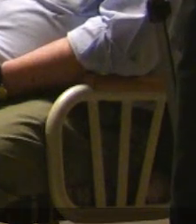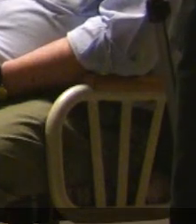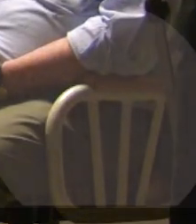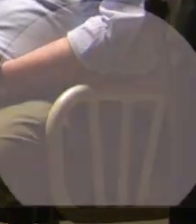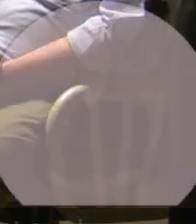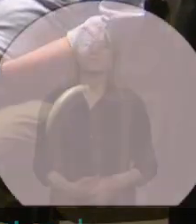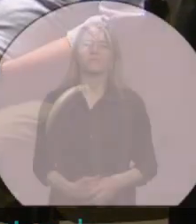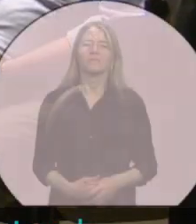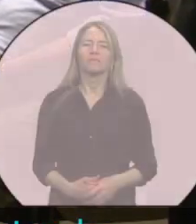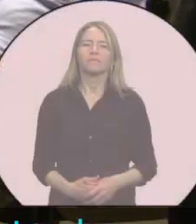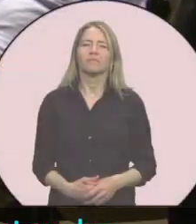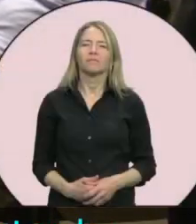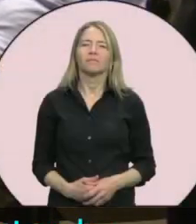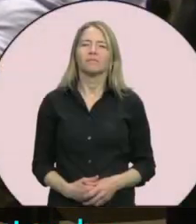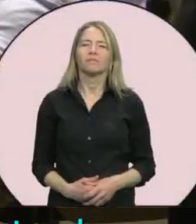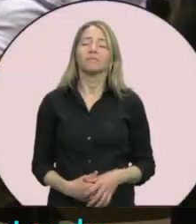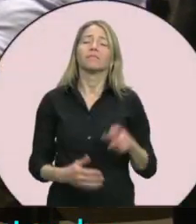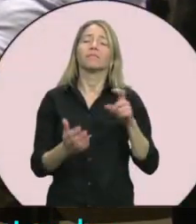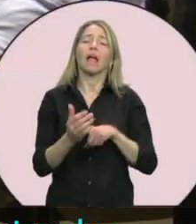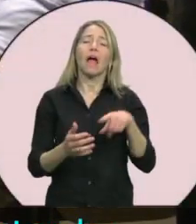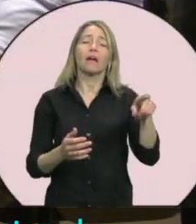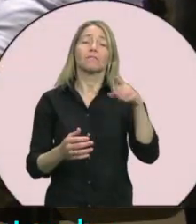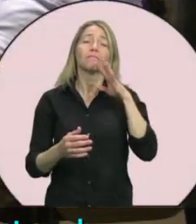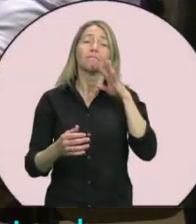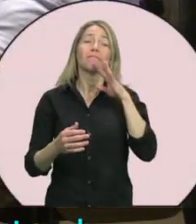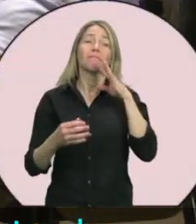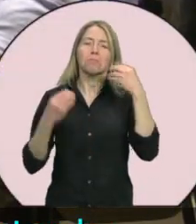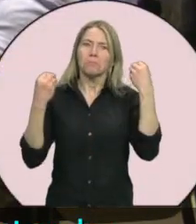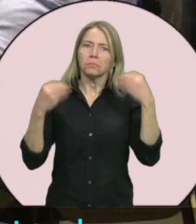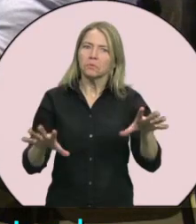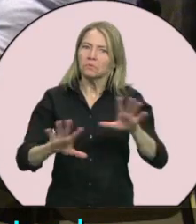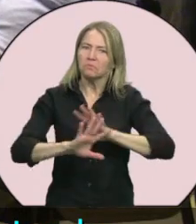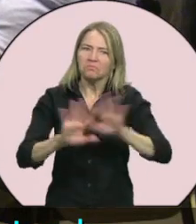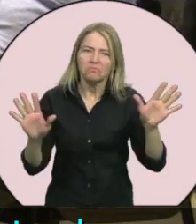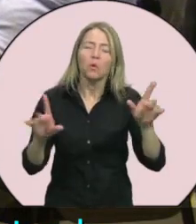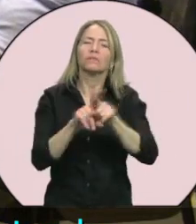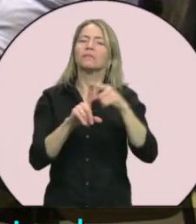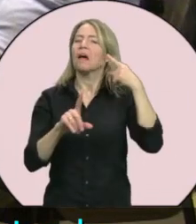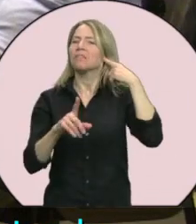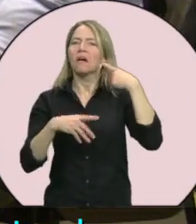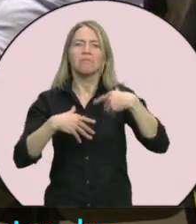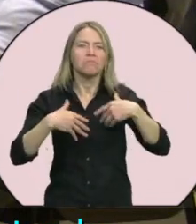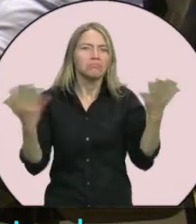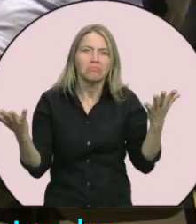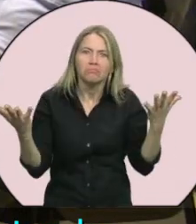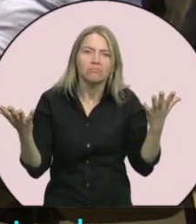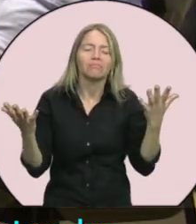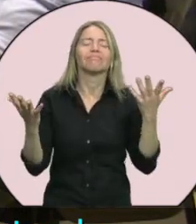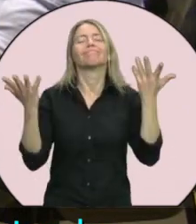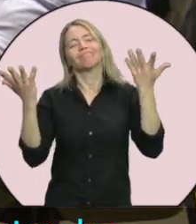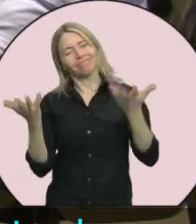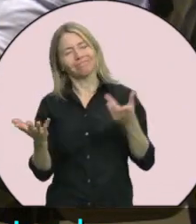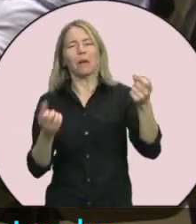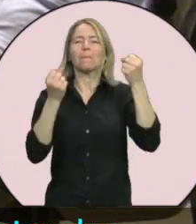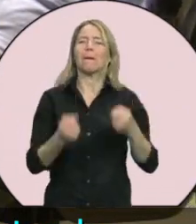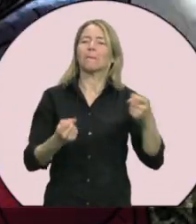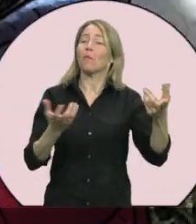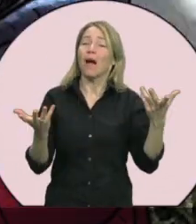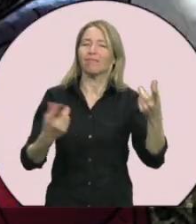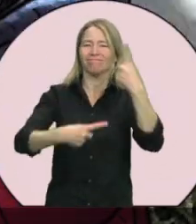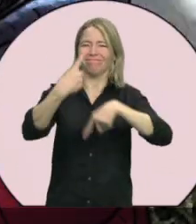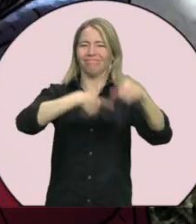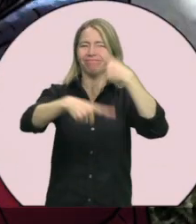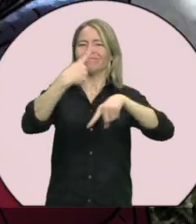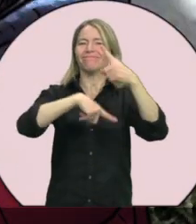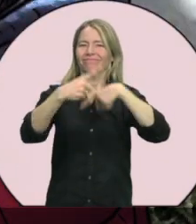Okay. Yeah. When she lost her ability to talk and her hearing, she was able to show some signs that